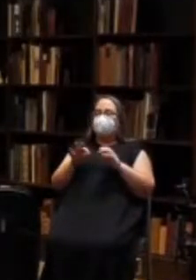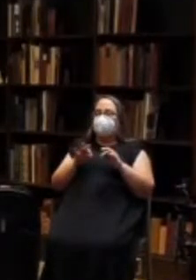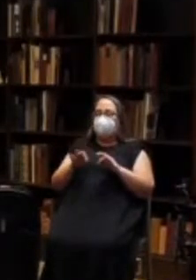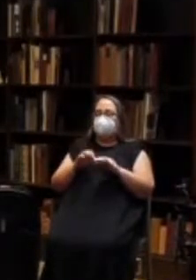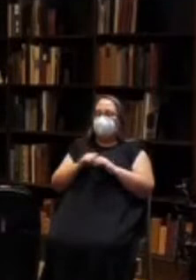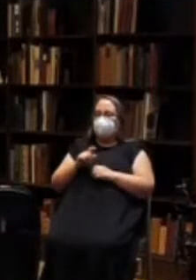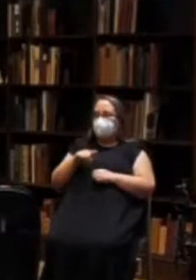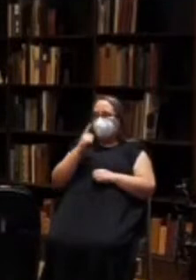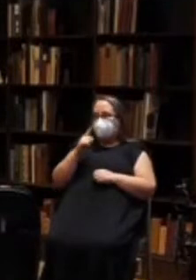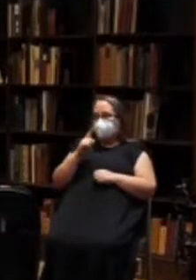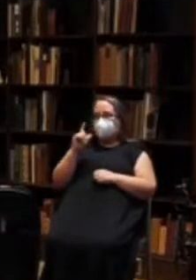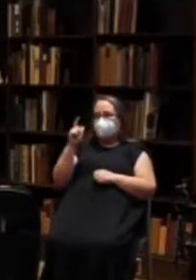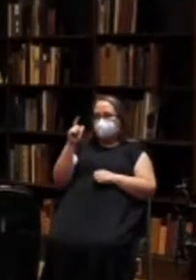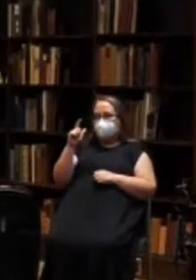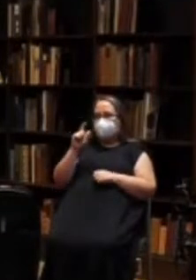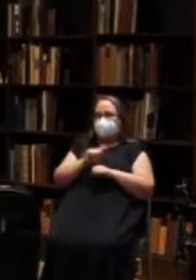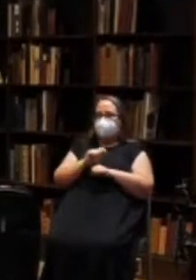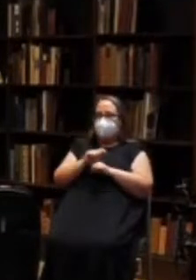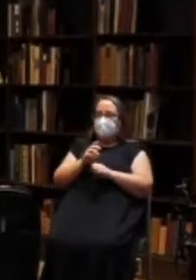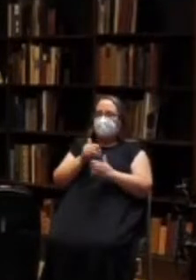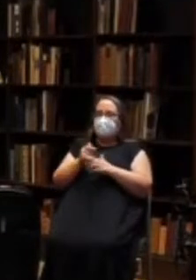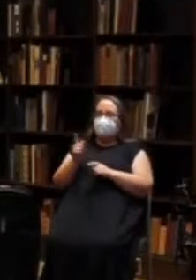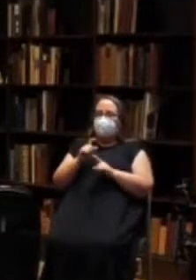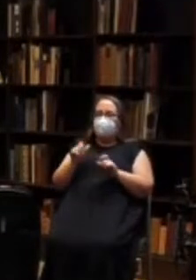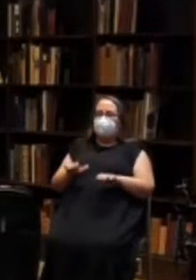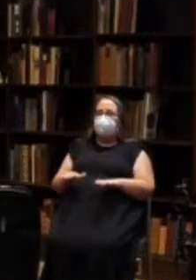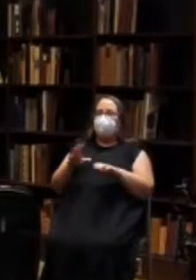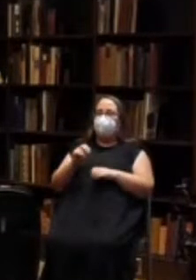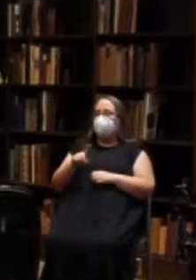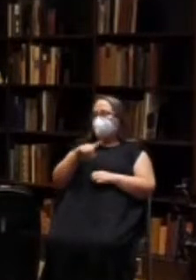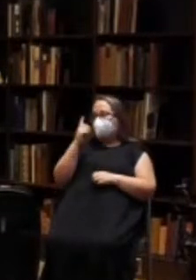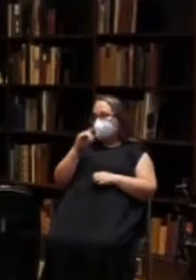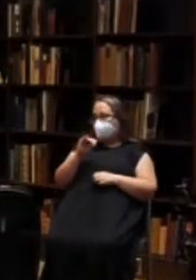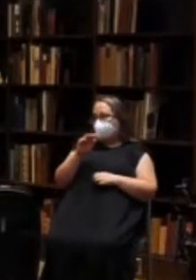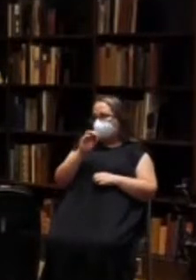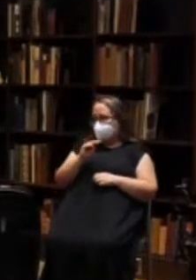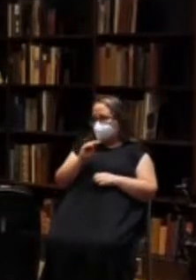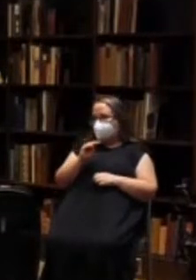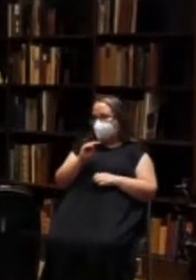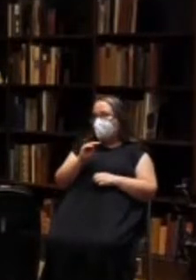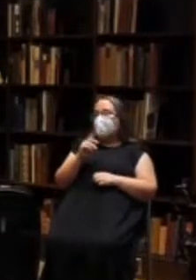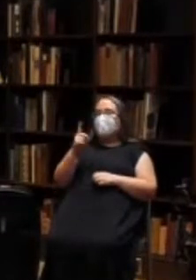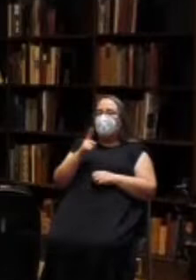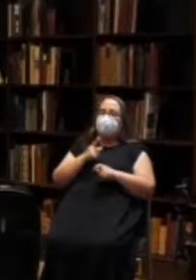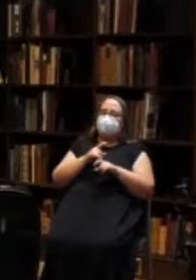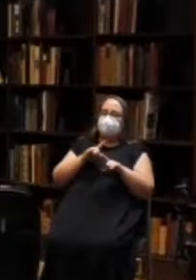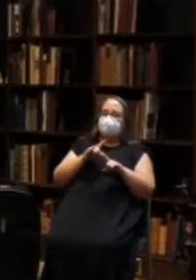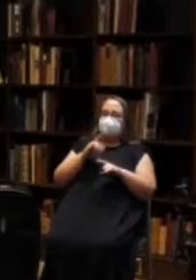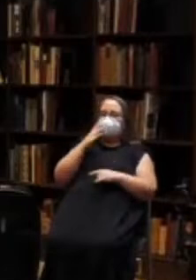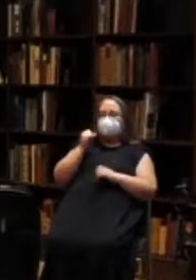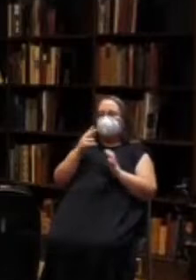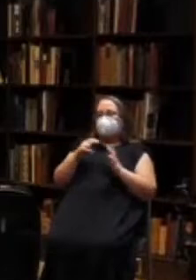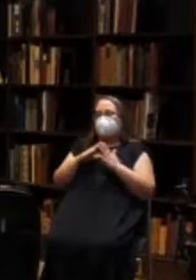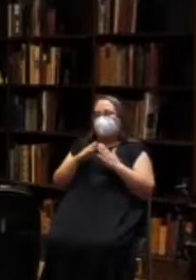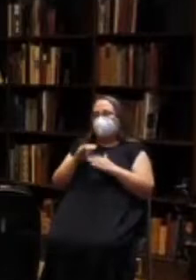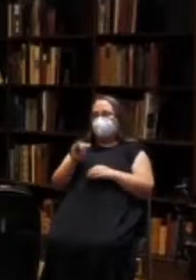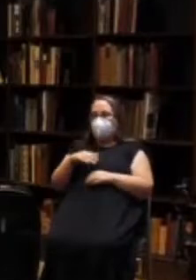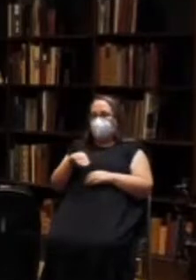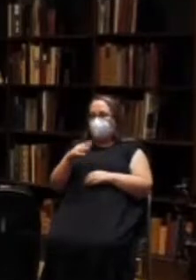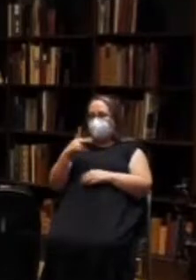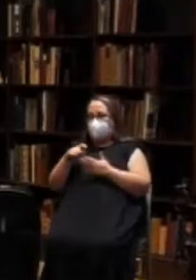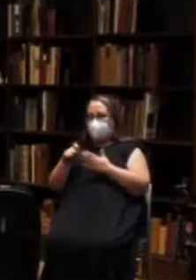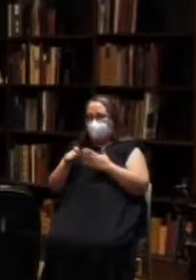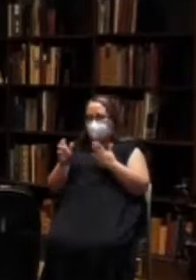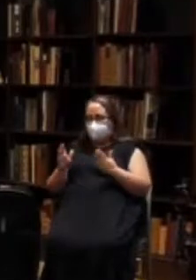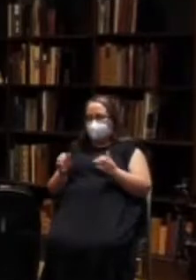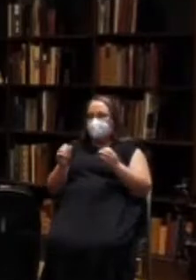there was a Black Muslim temple near where he grew up. And the Black Muslims would always make fun of him because he was reading books by white authors,